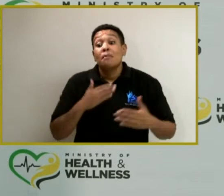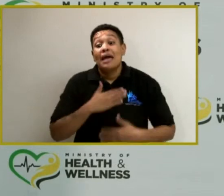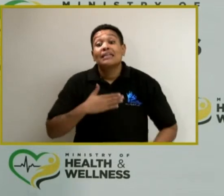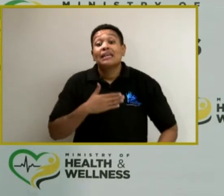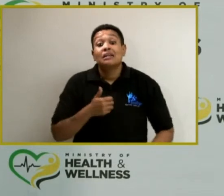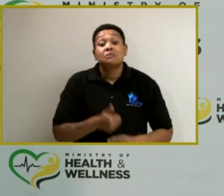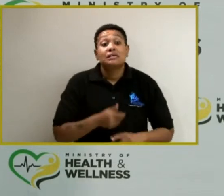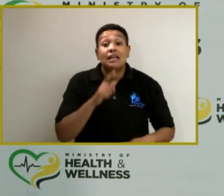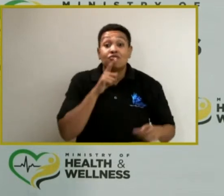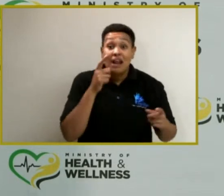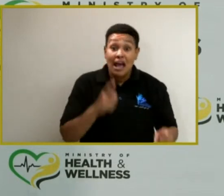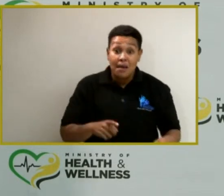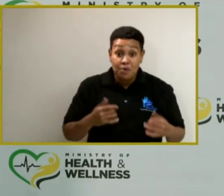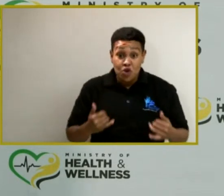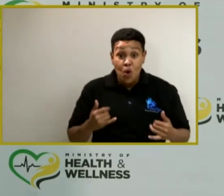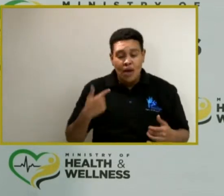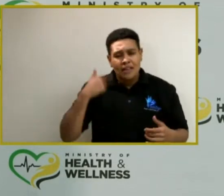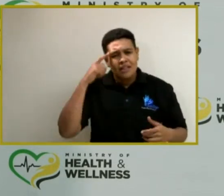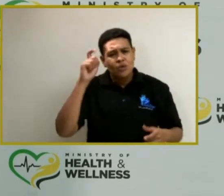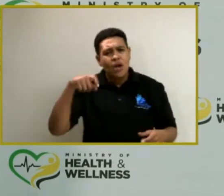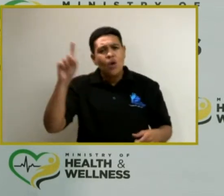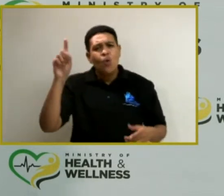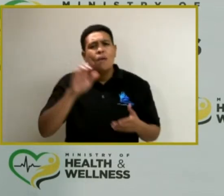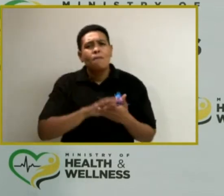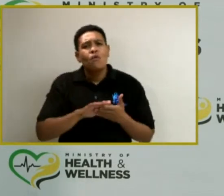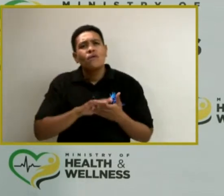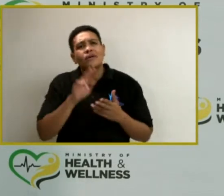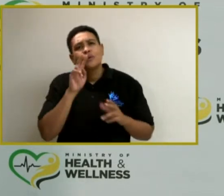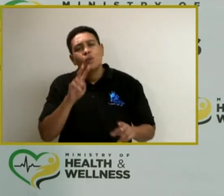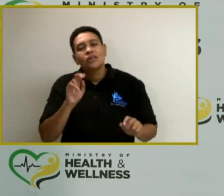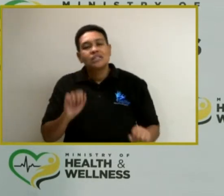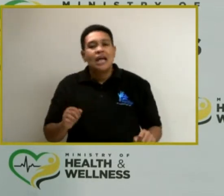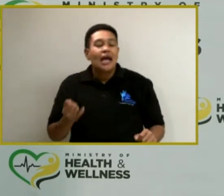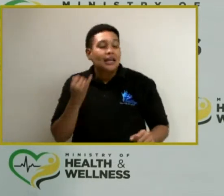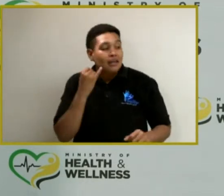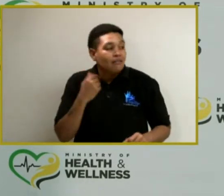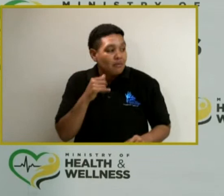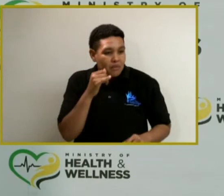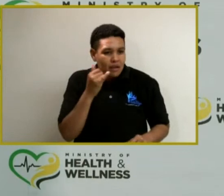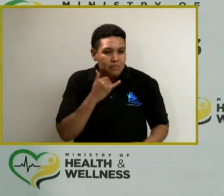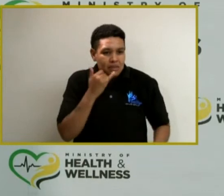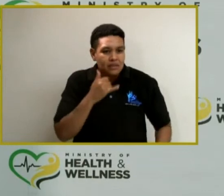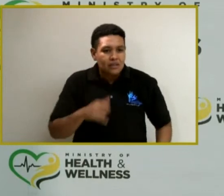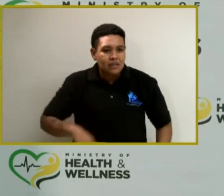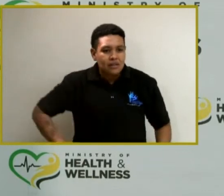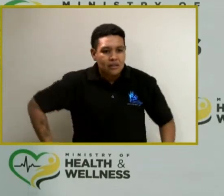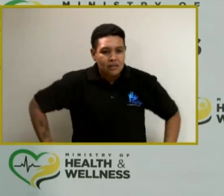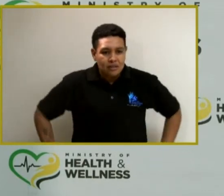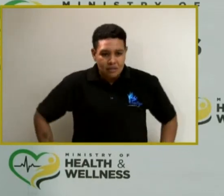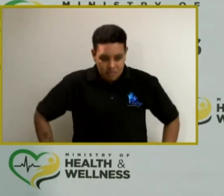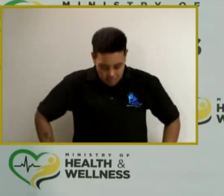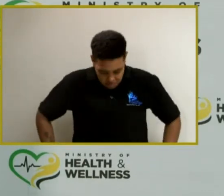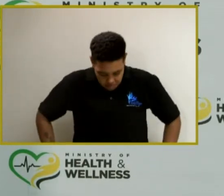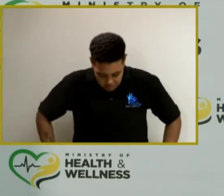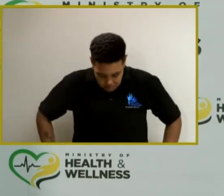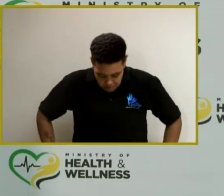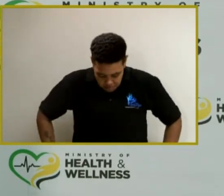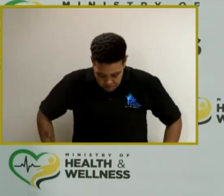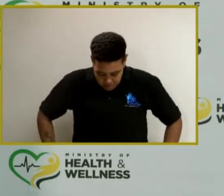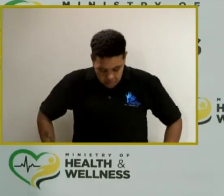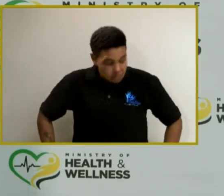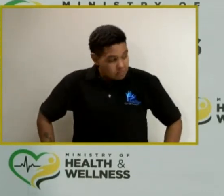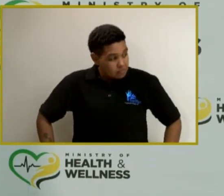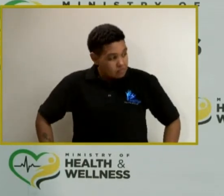that occurs now. I think you can go to the cinema, if I'm not mistaken, and watch a movie.